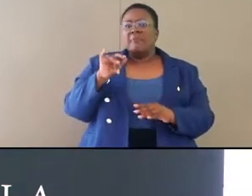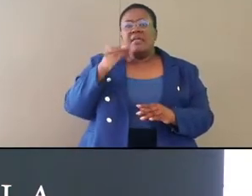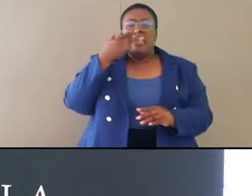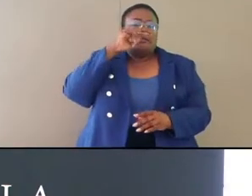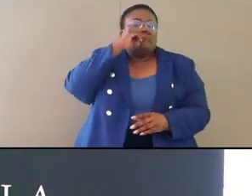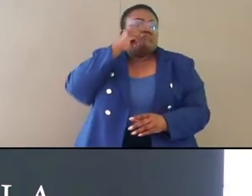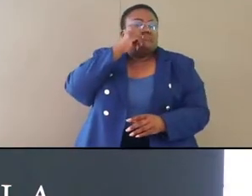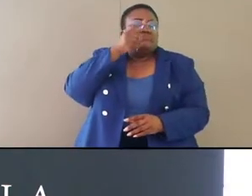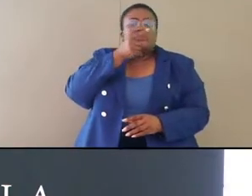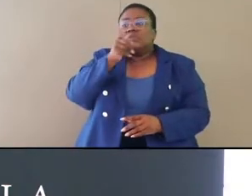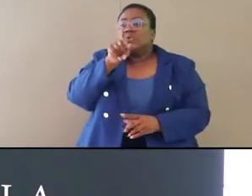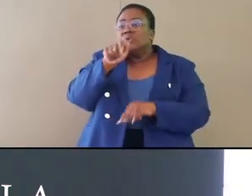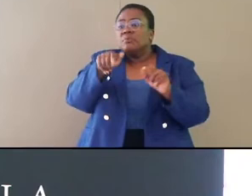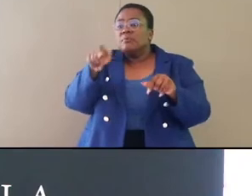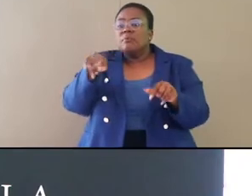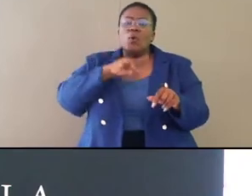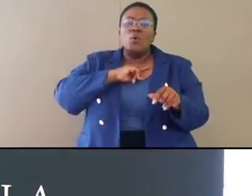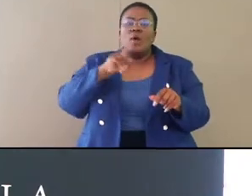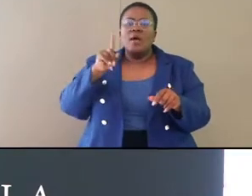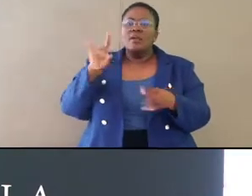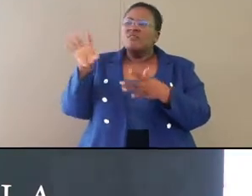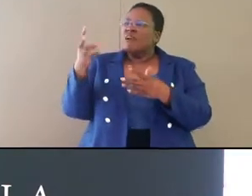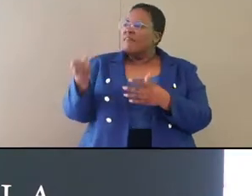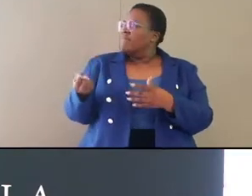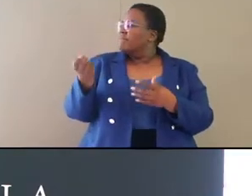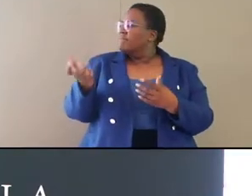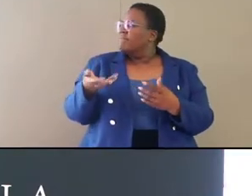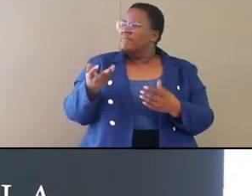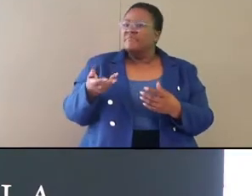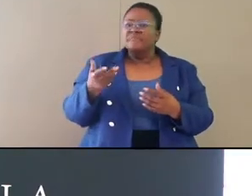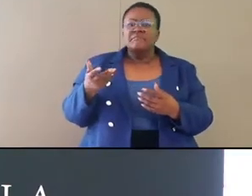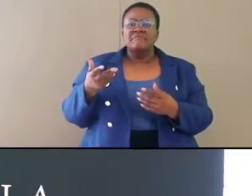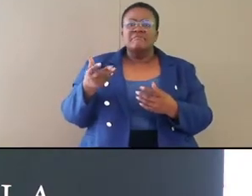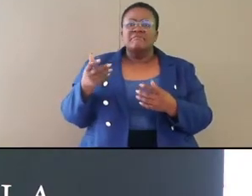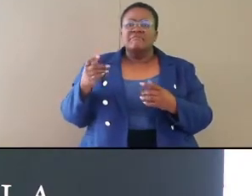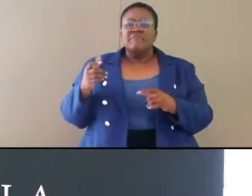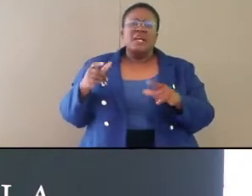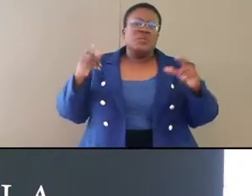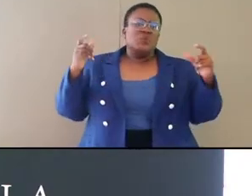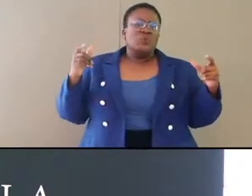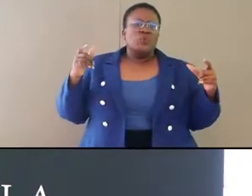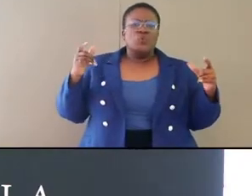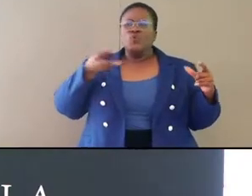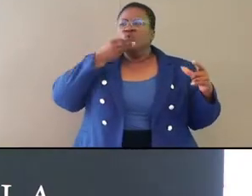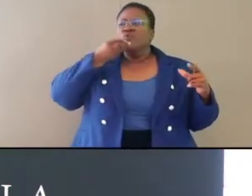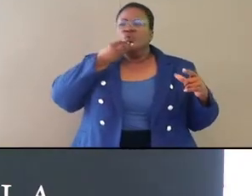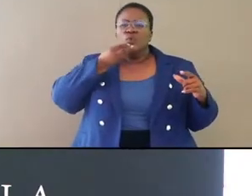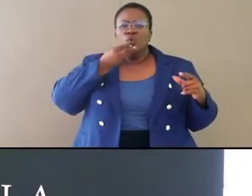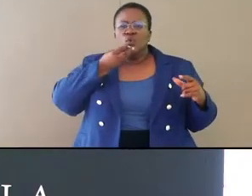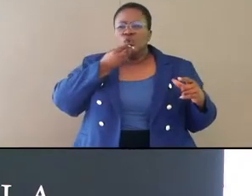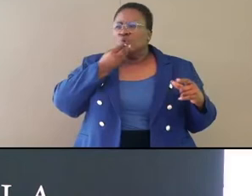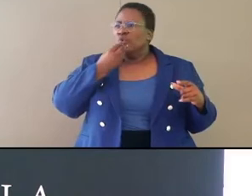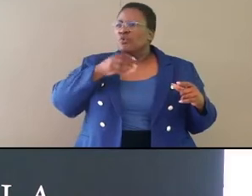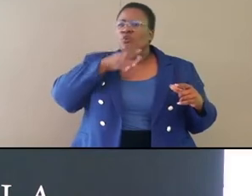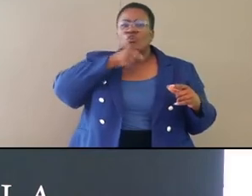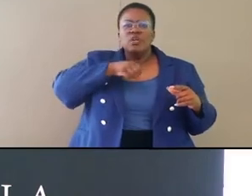people because you are bringing this huge Christmas food and everything. Remember that you'll